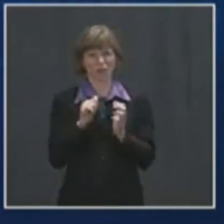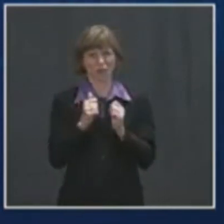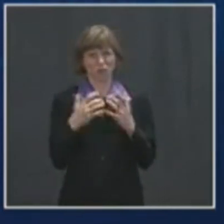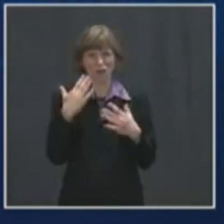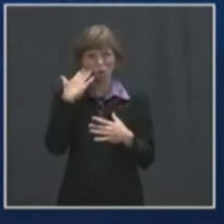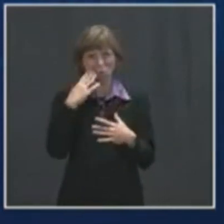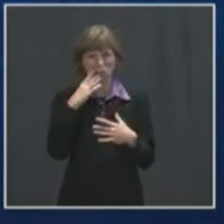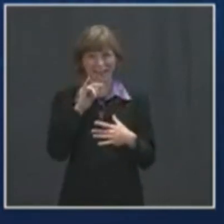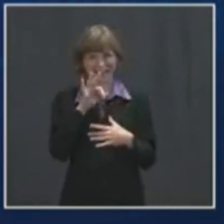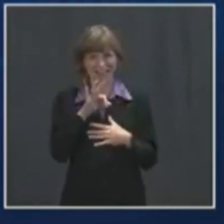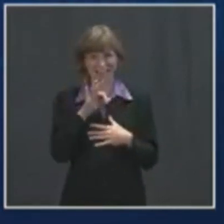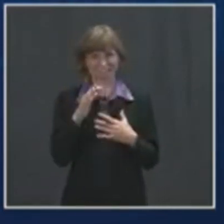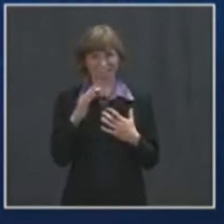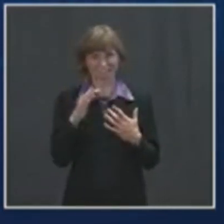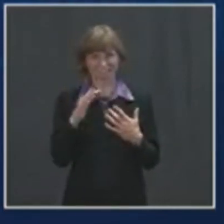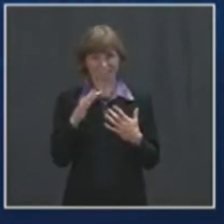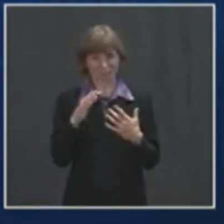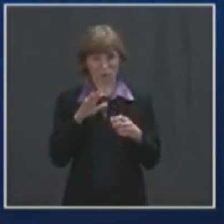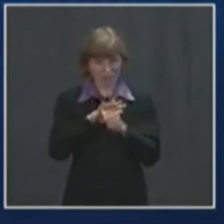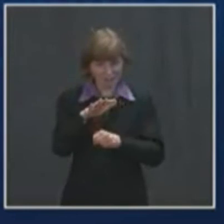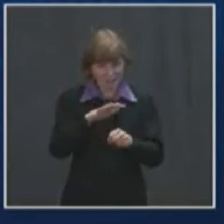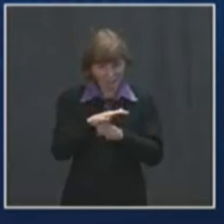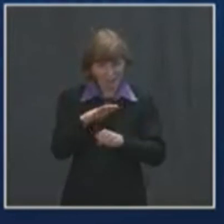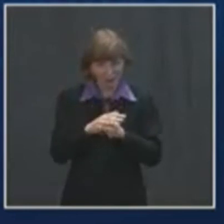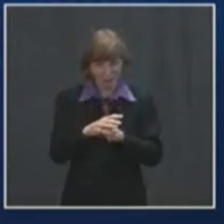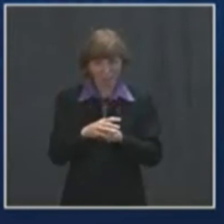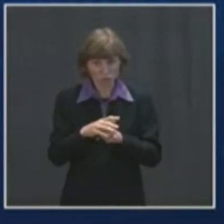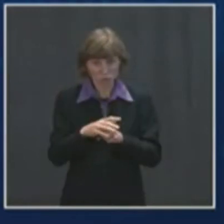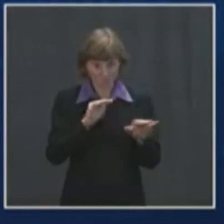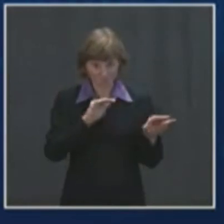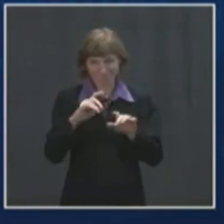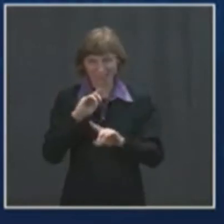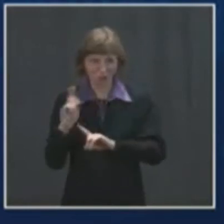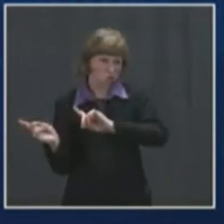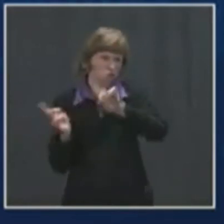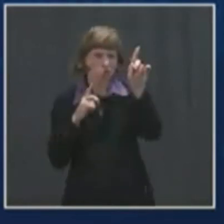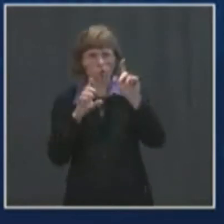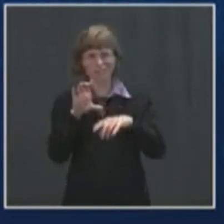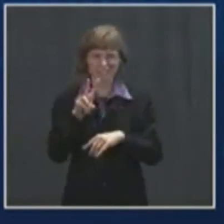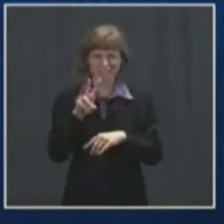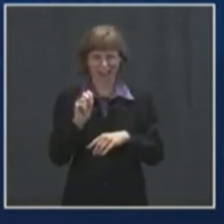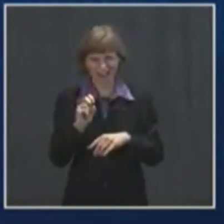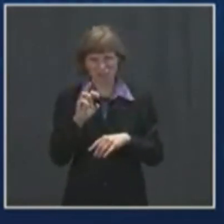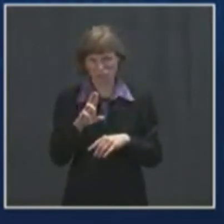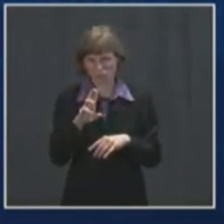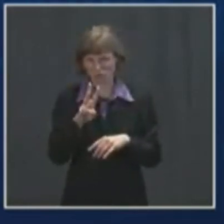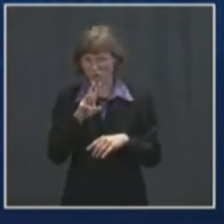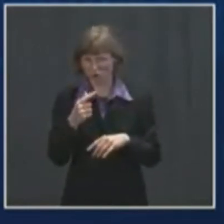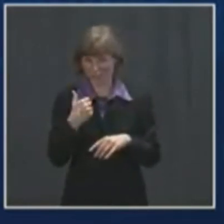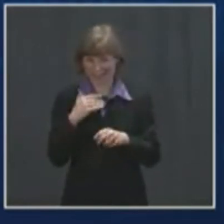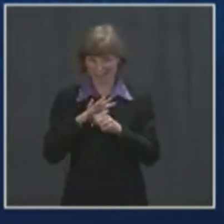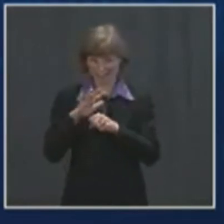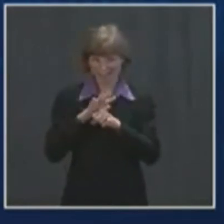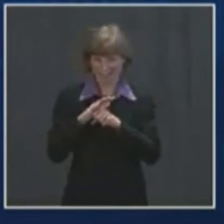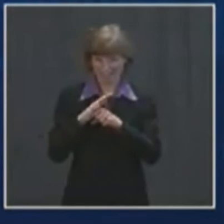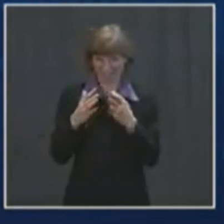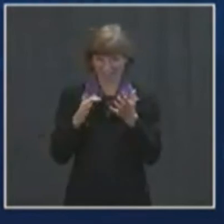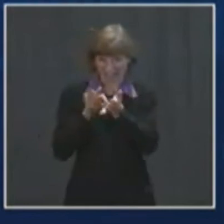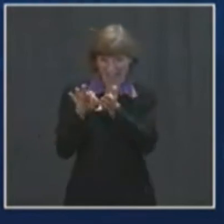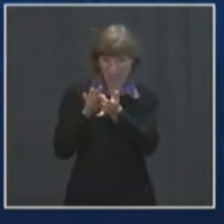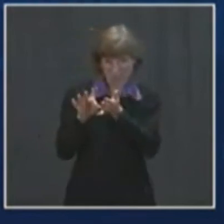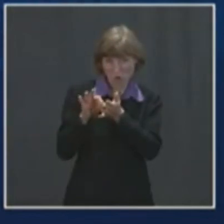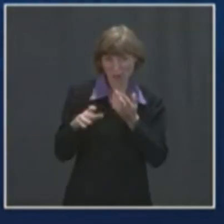sufficient enough to actually tell people to go to CVS or Walgreens or wherever they may be supposed to go? Well, certainly part of